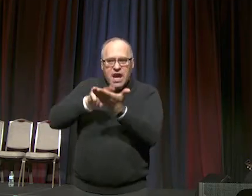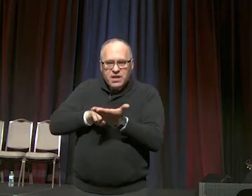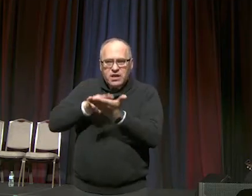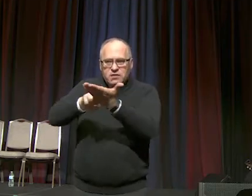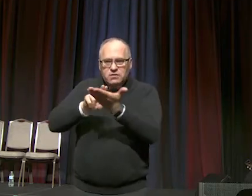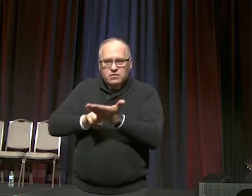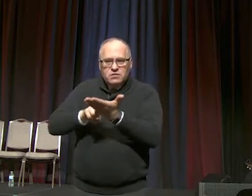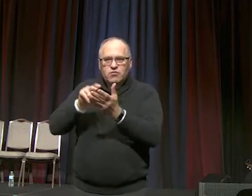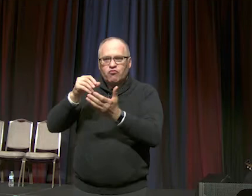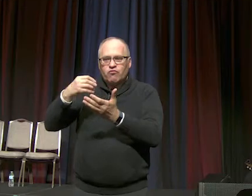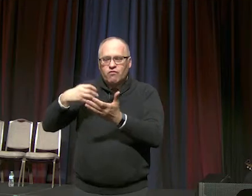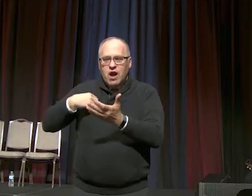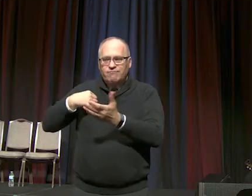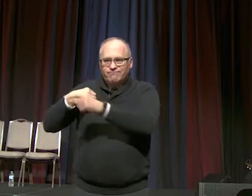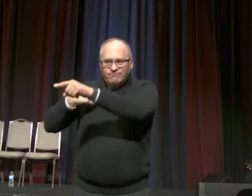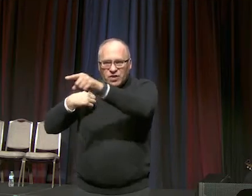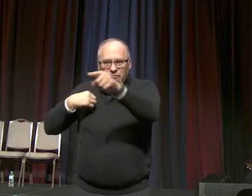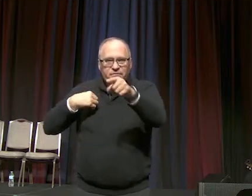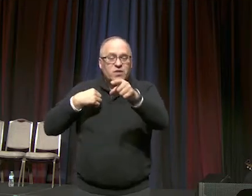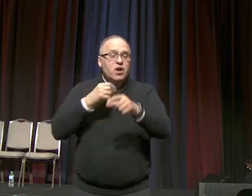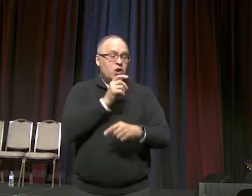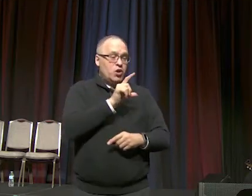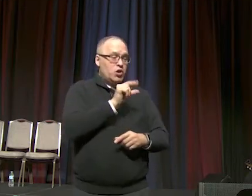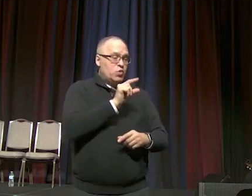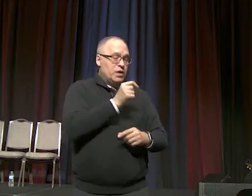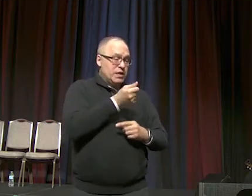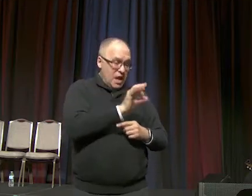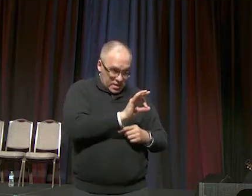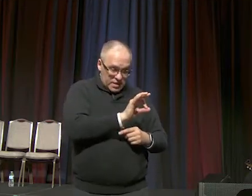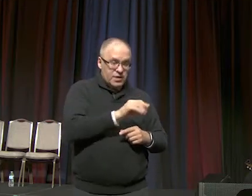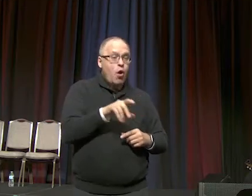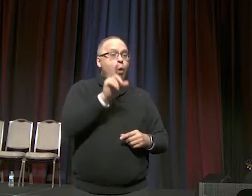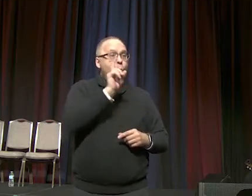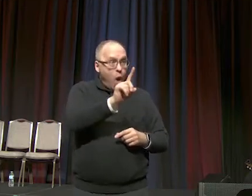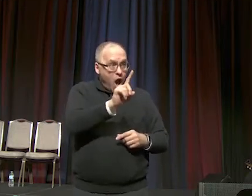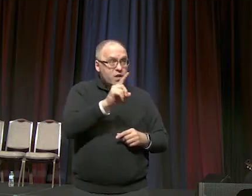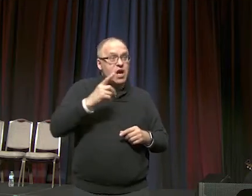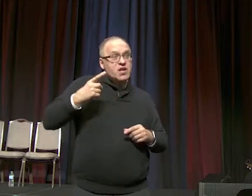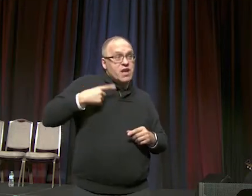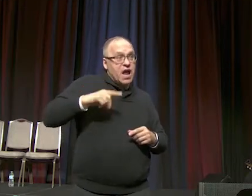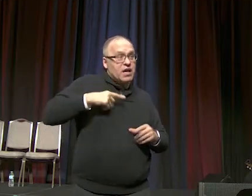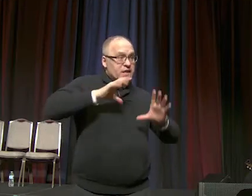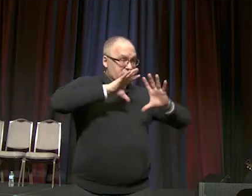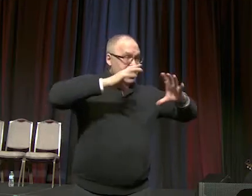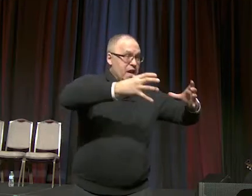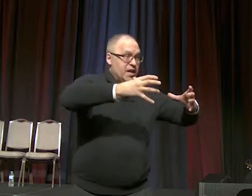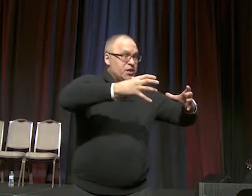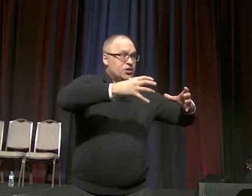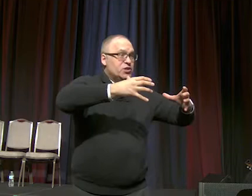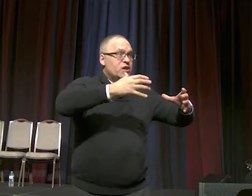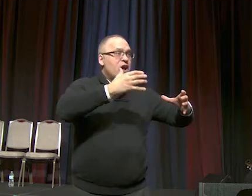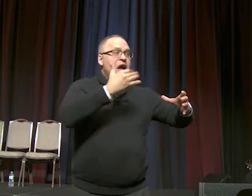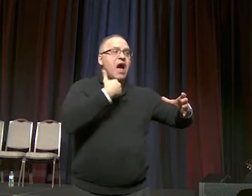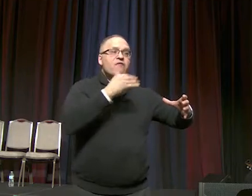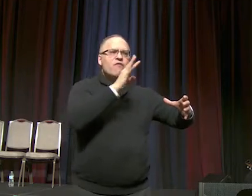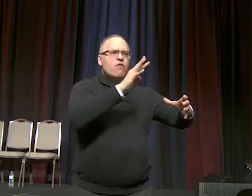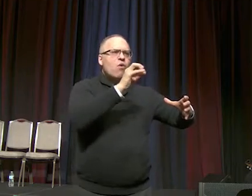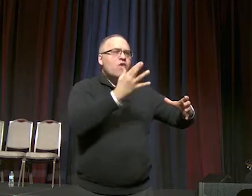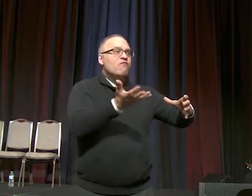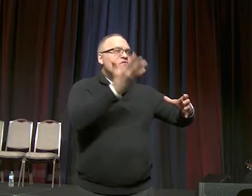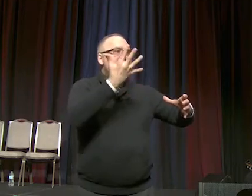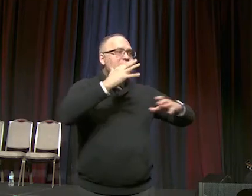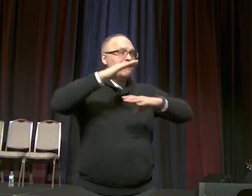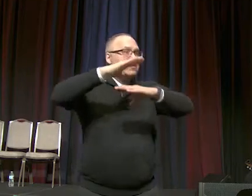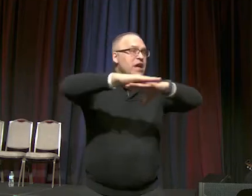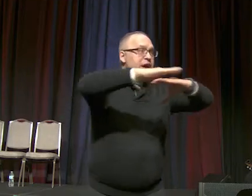in 2019 was a delegate or a delegation that might span 4 or 5 tables, and we